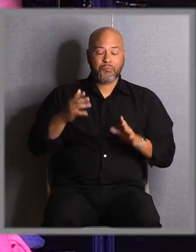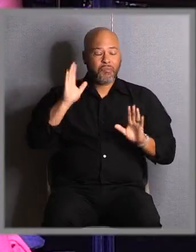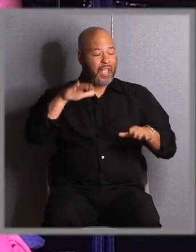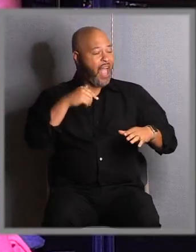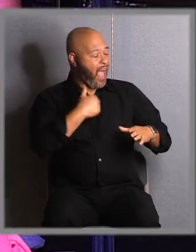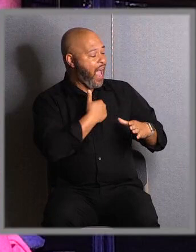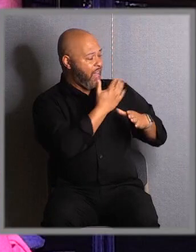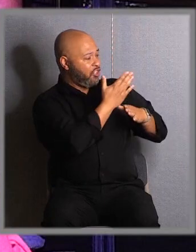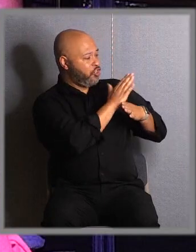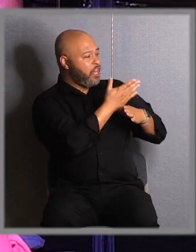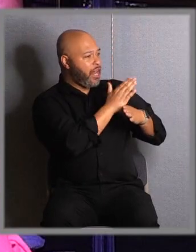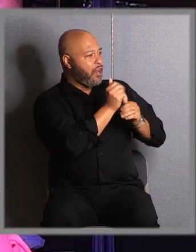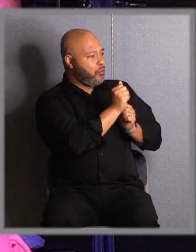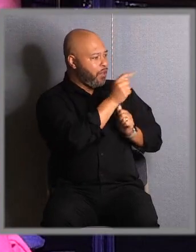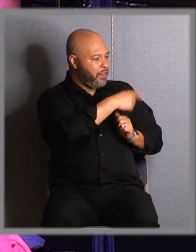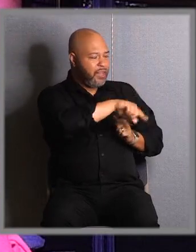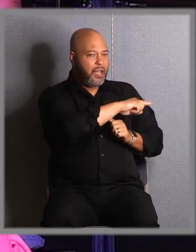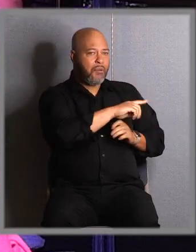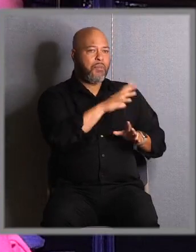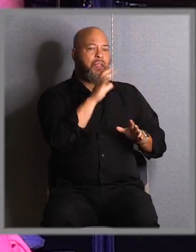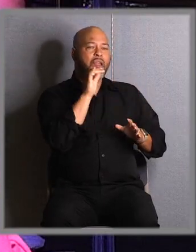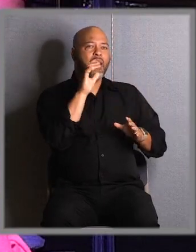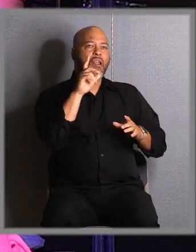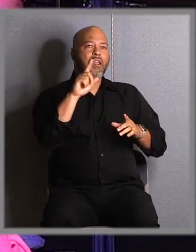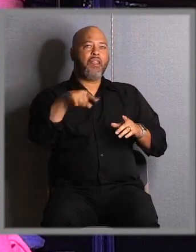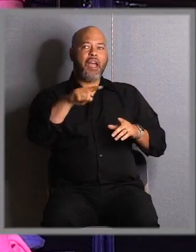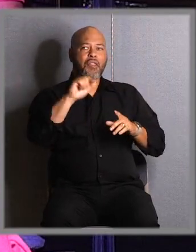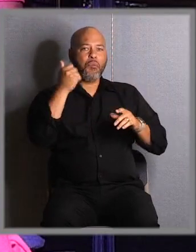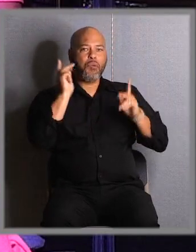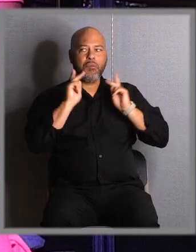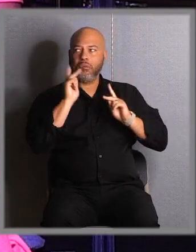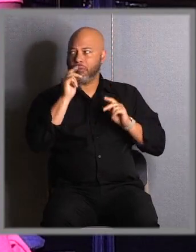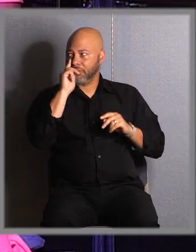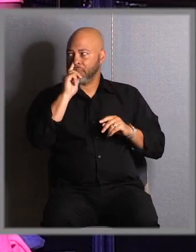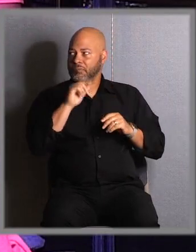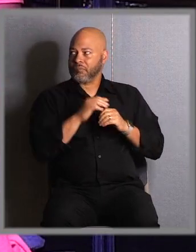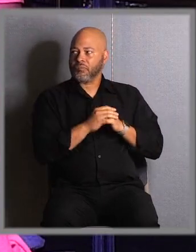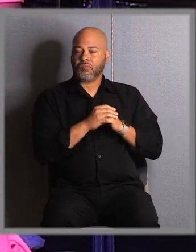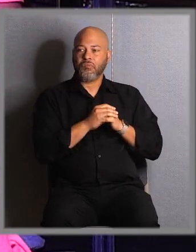McNary County, I shared with them, is that